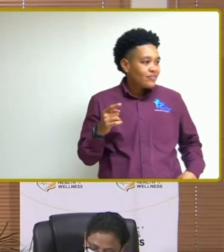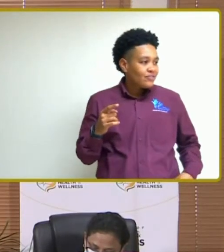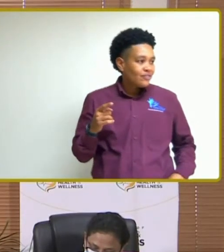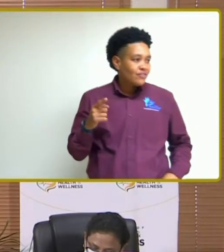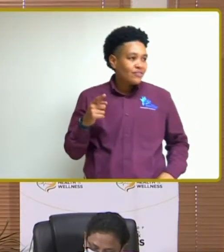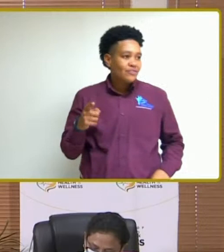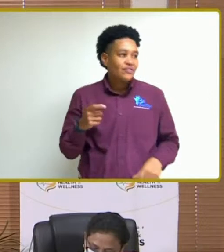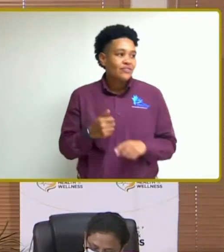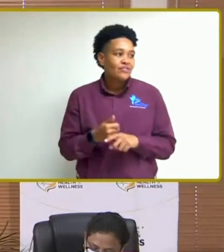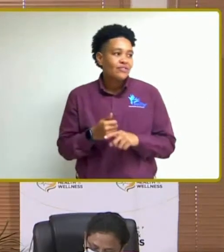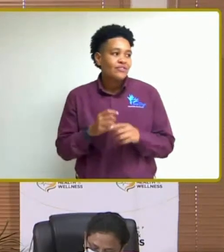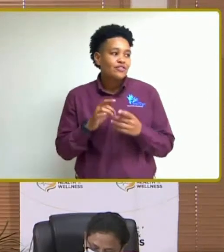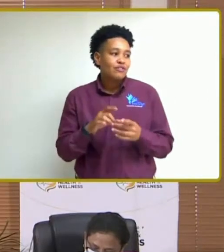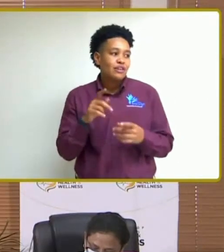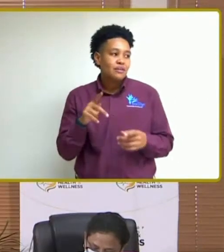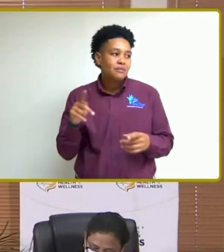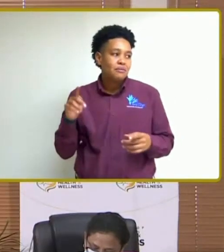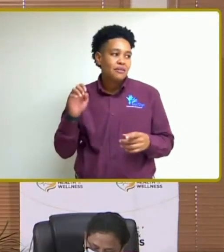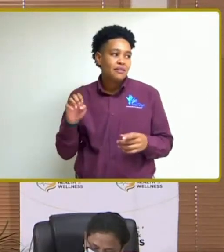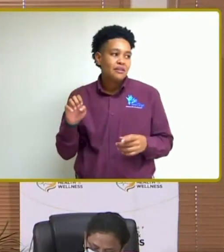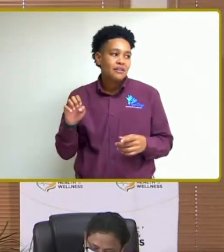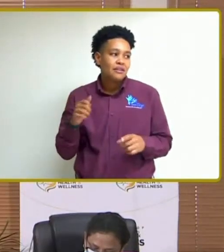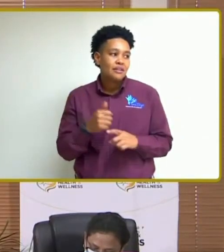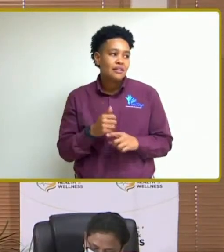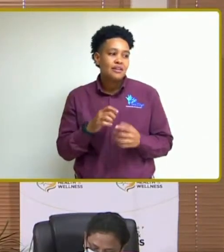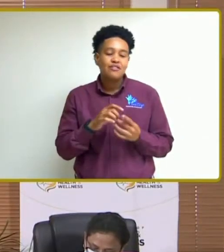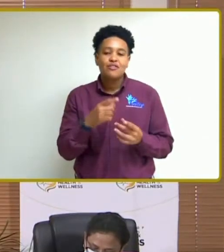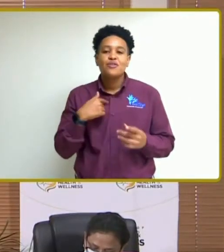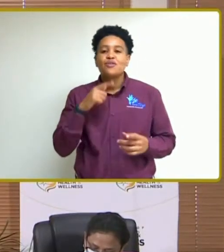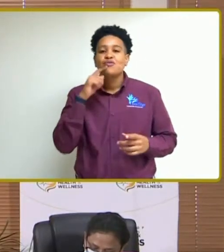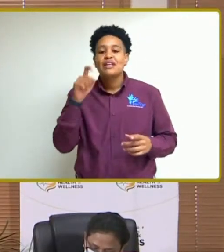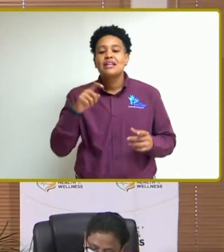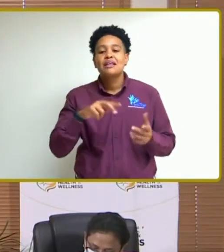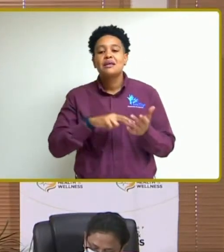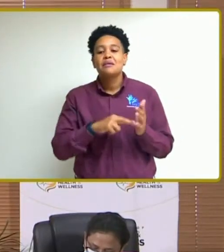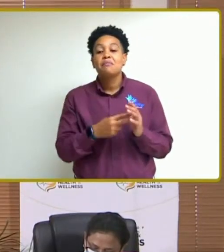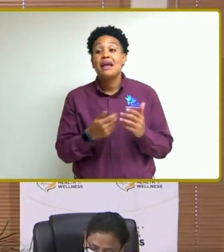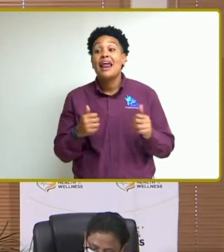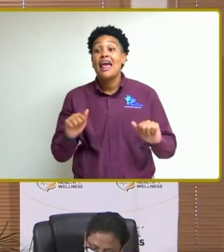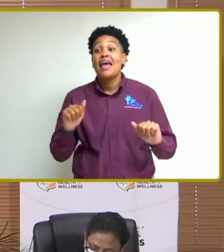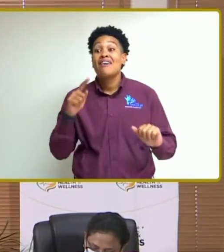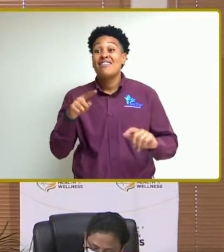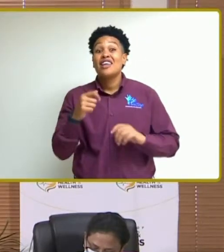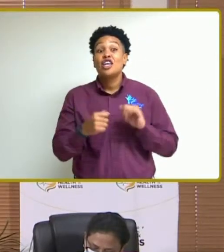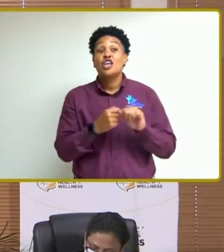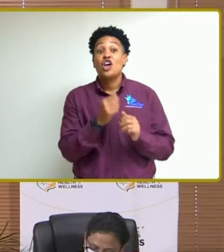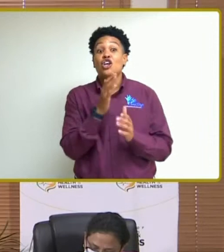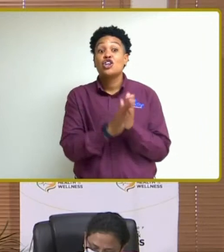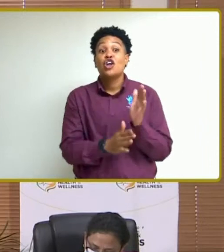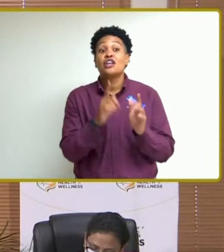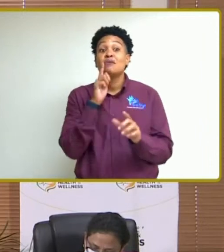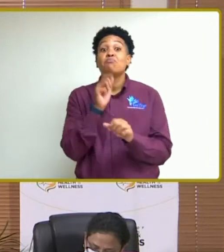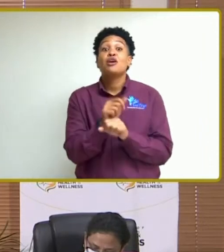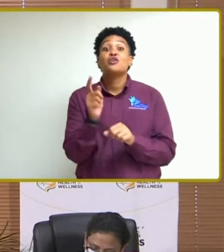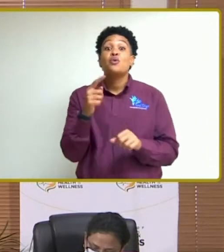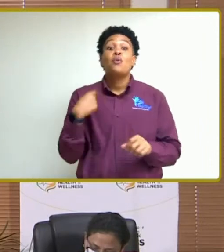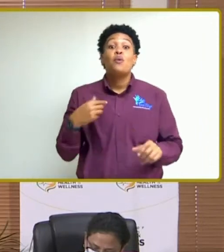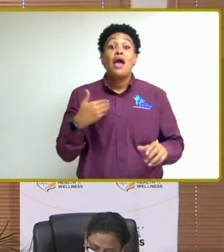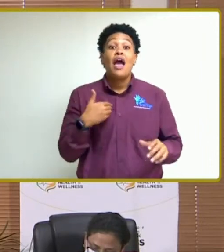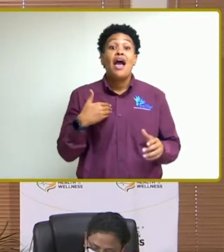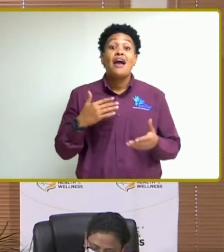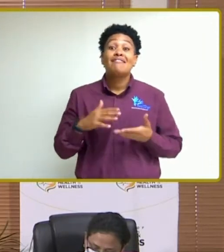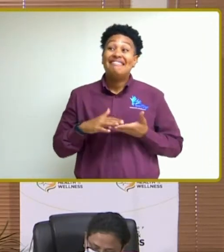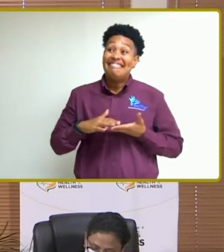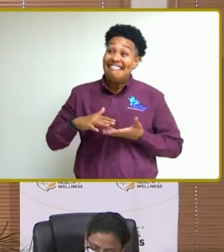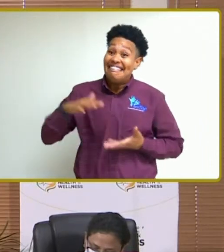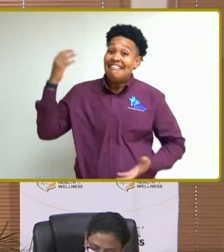is in regard to PPEs. You said, we really made an effort coming into the end of the year to ensure that where we had stockpiled quite a bit